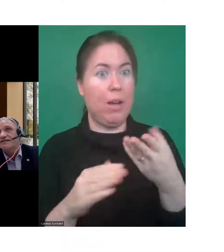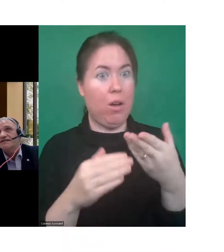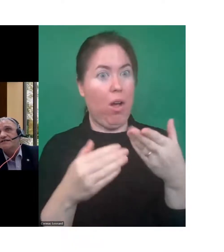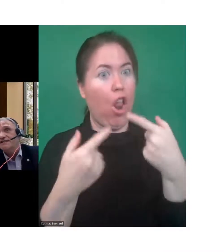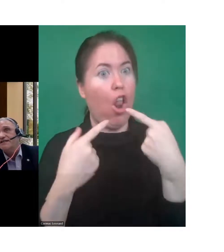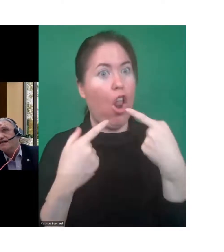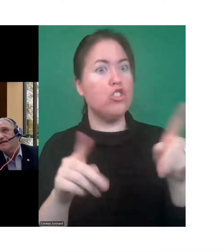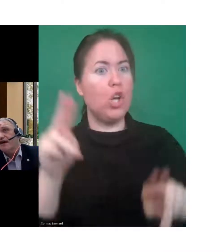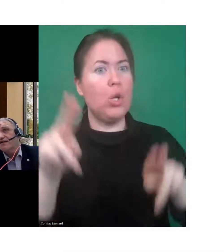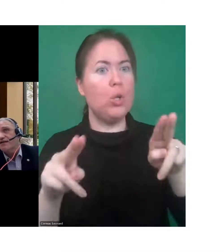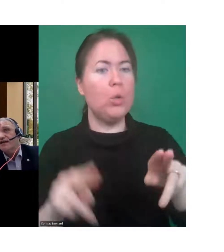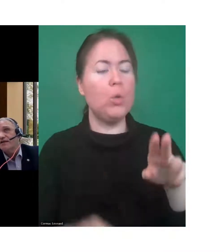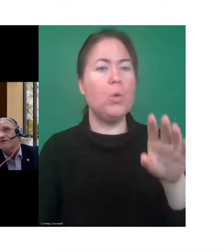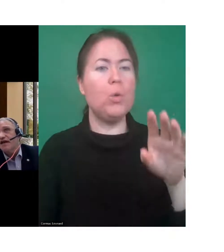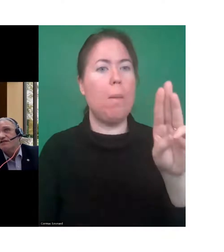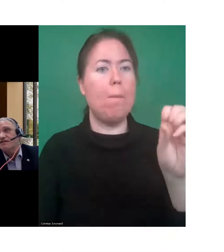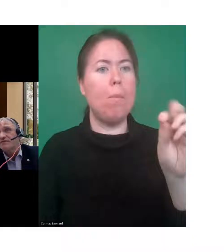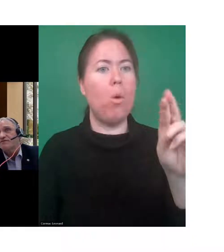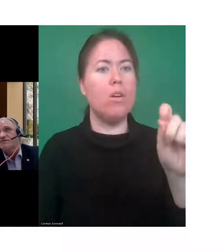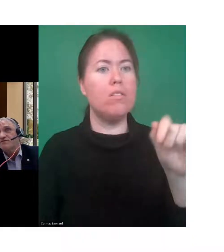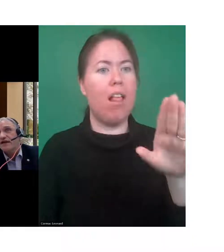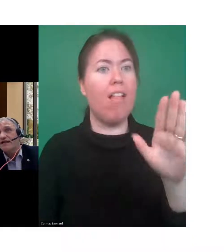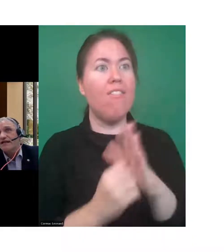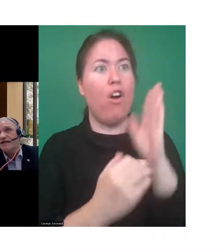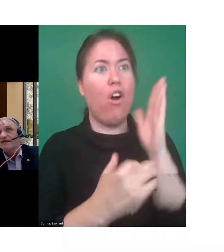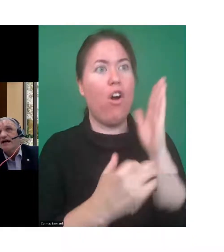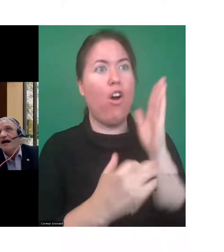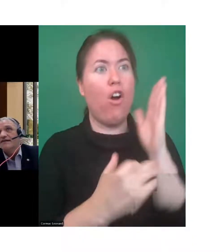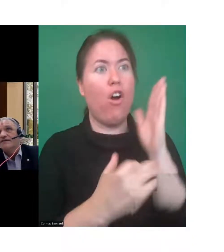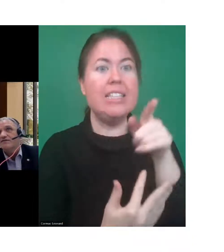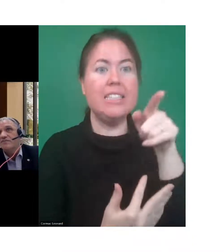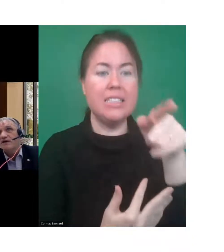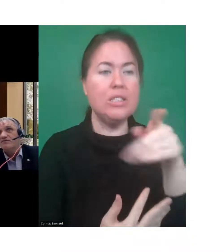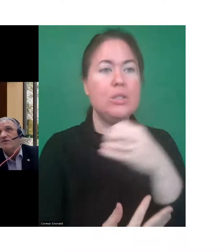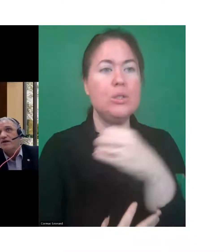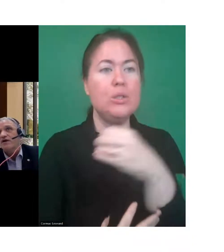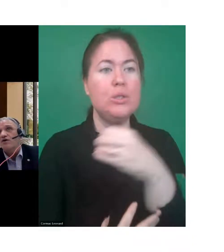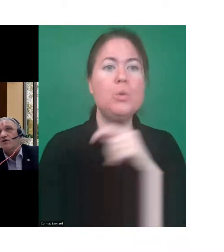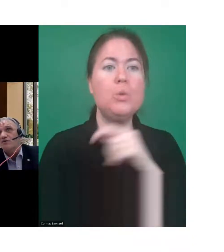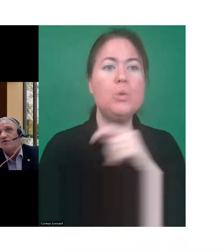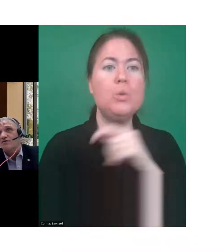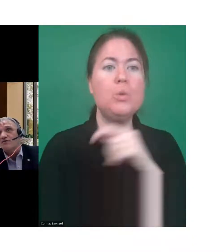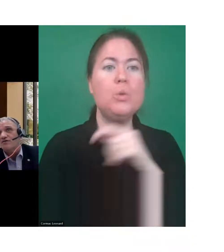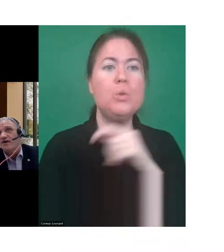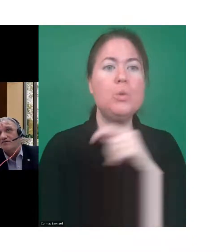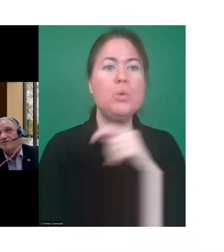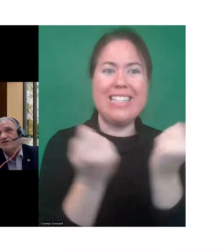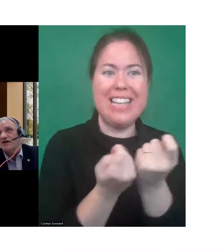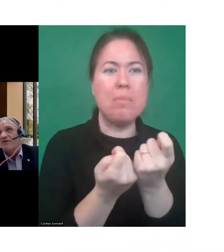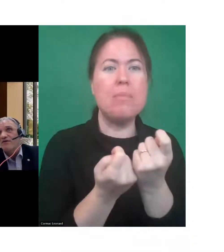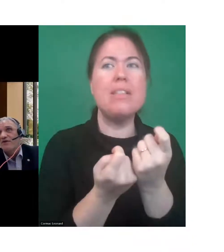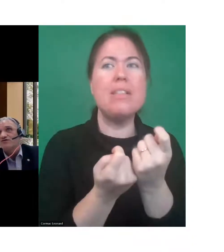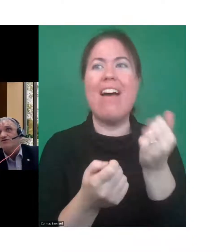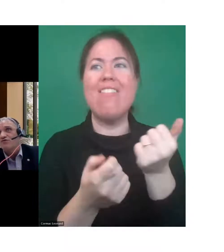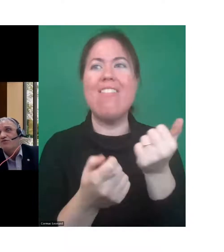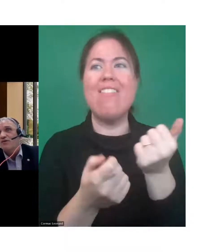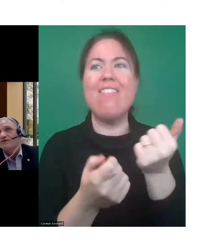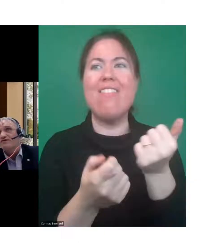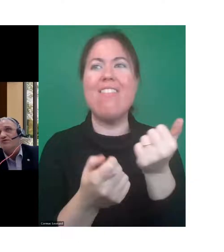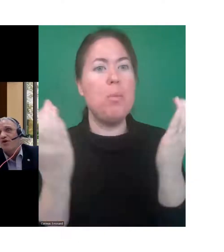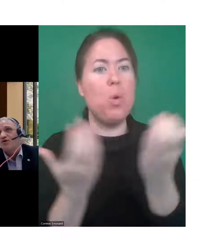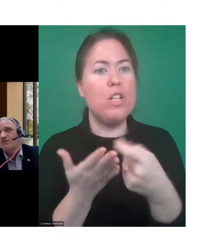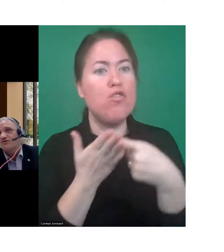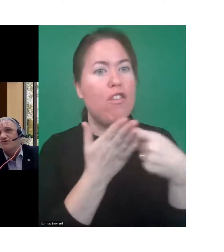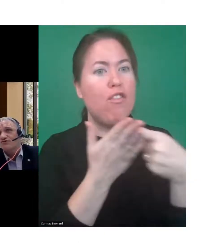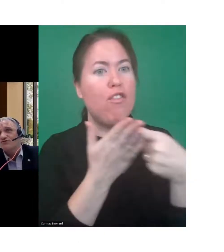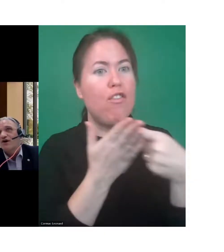contact HSE safeguarding and protection teams directly and to submit what we call community referrals. We want